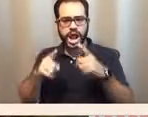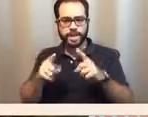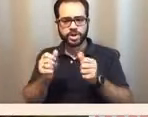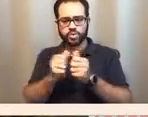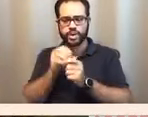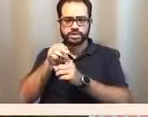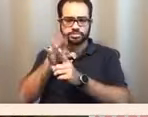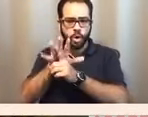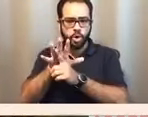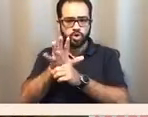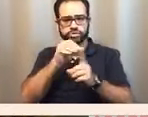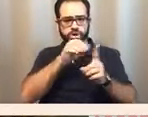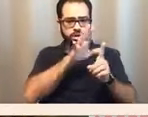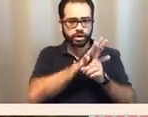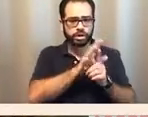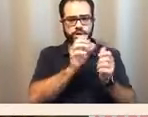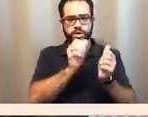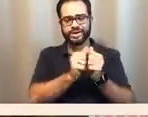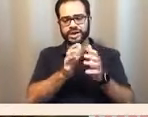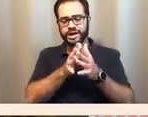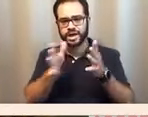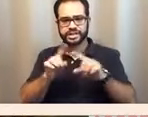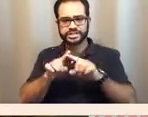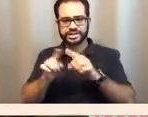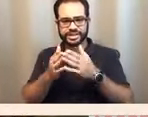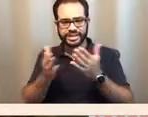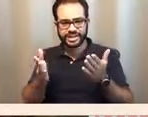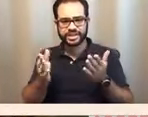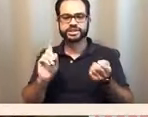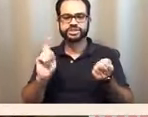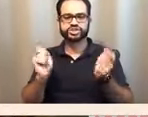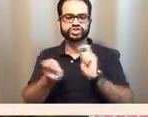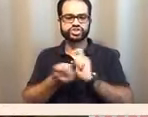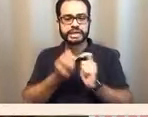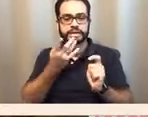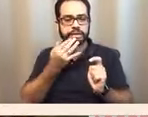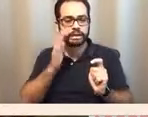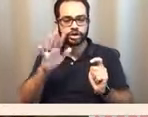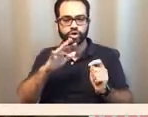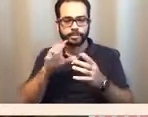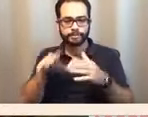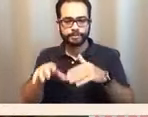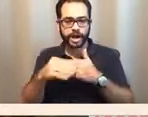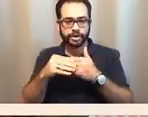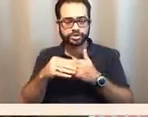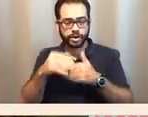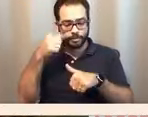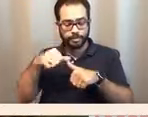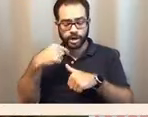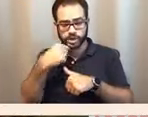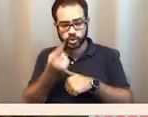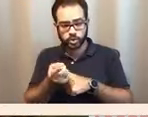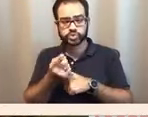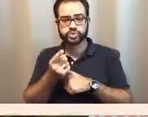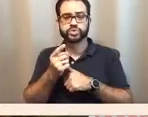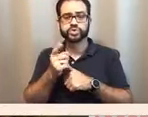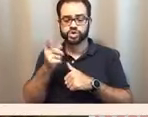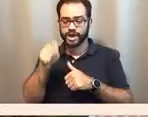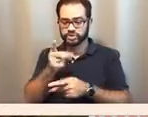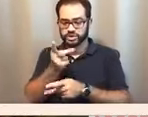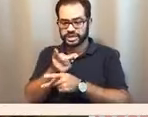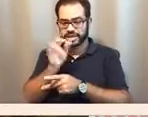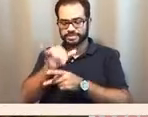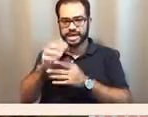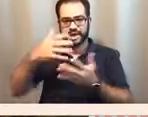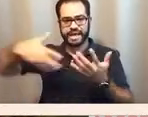of oxygen, it changes the color. And remember what I said, you have to be able to keep that atmosphere right